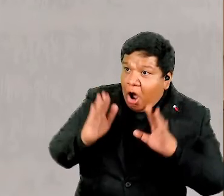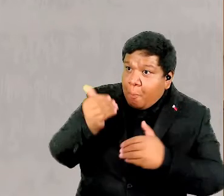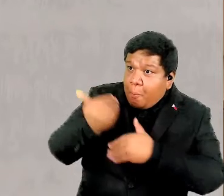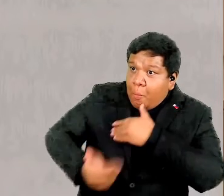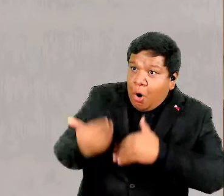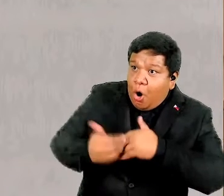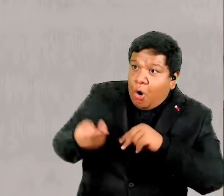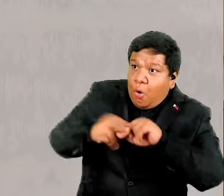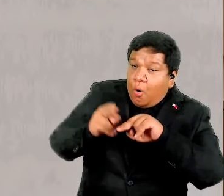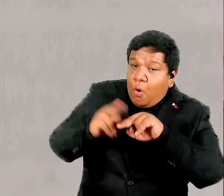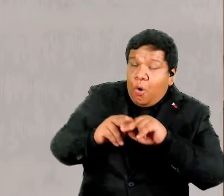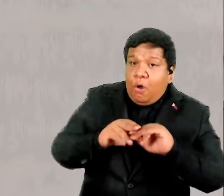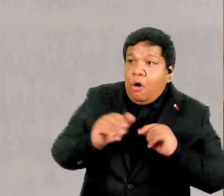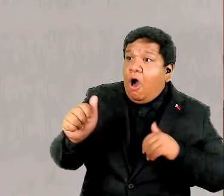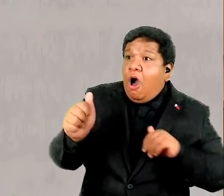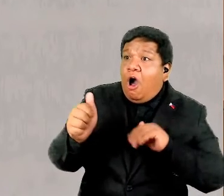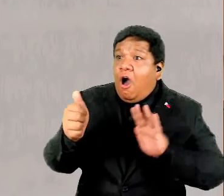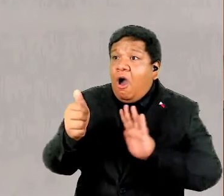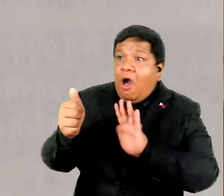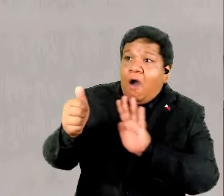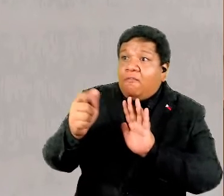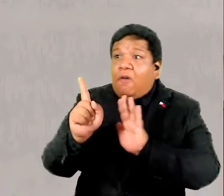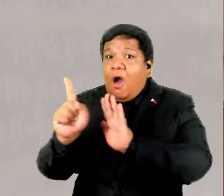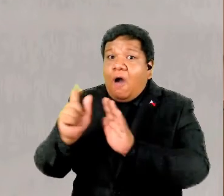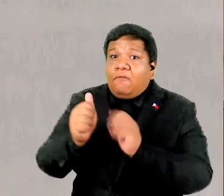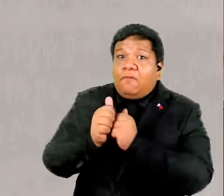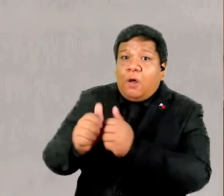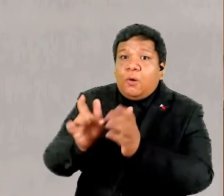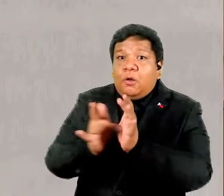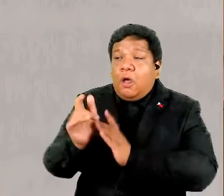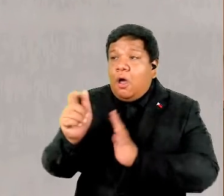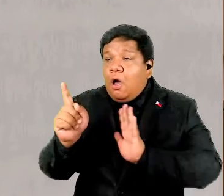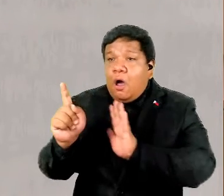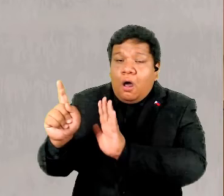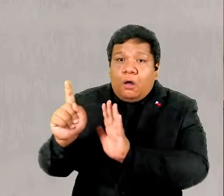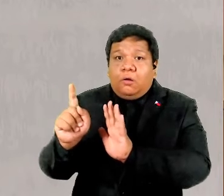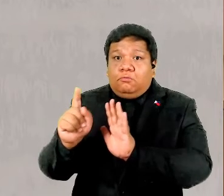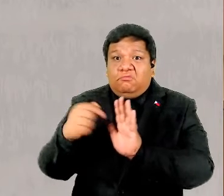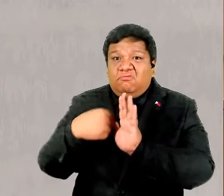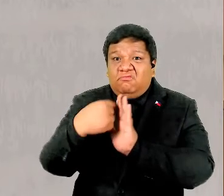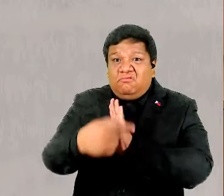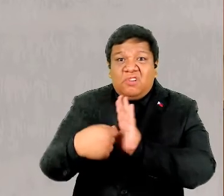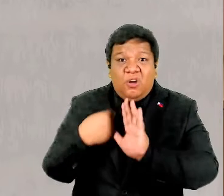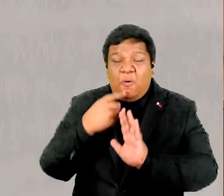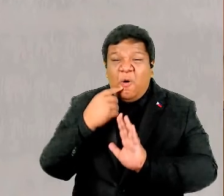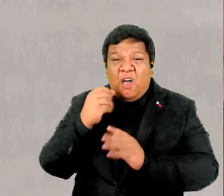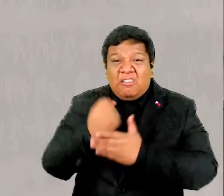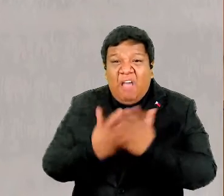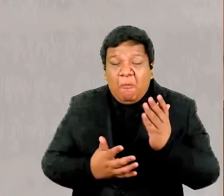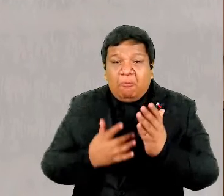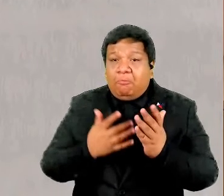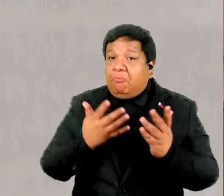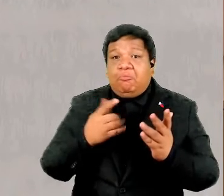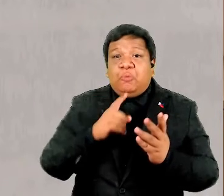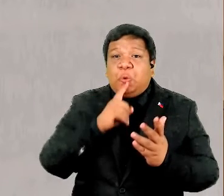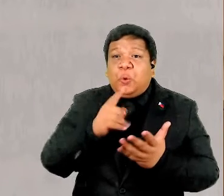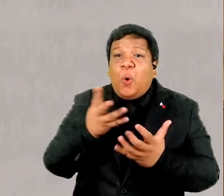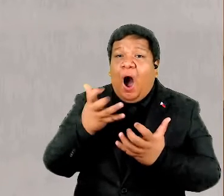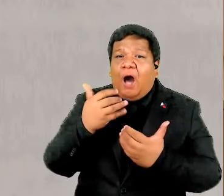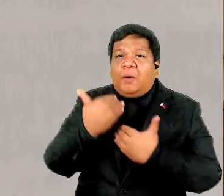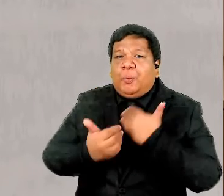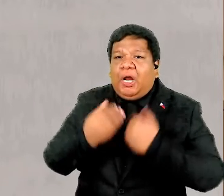him, but because they wanted the food that he multiplied. That's why he said to them, don't work for food that